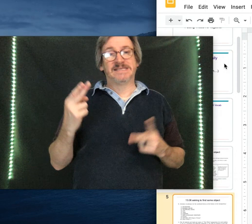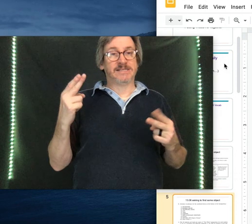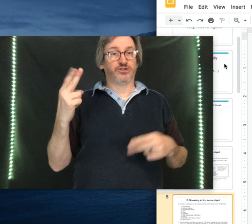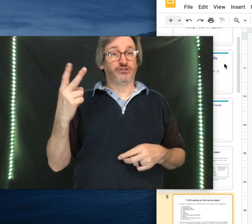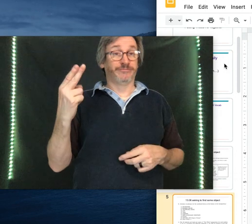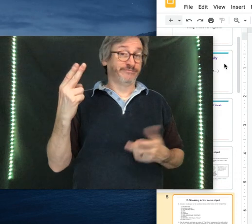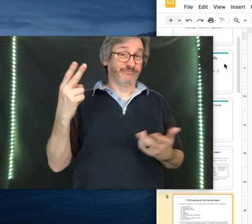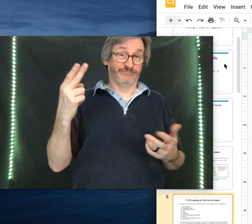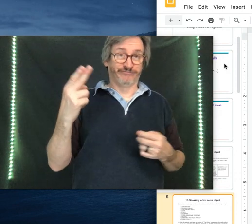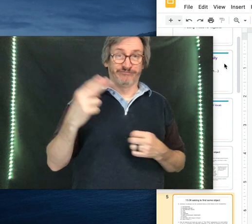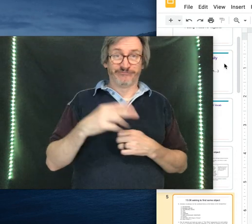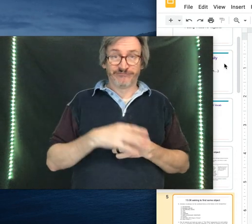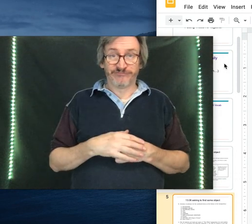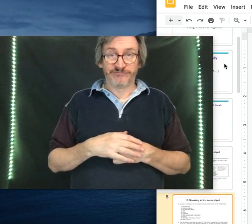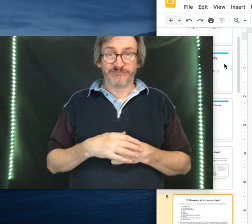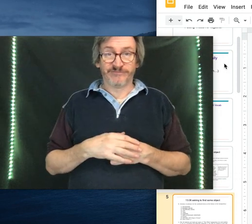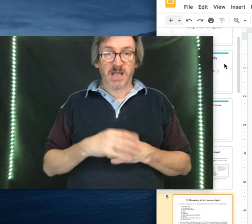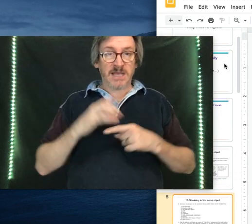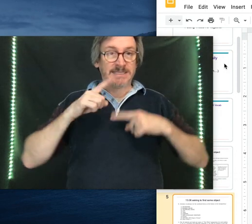scissors.